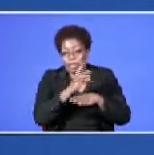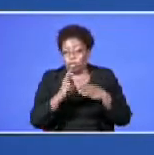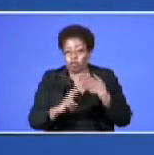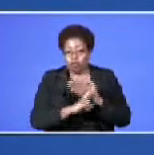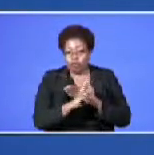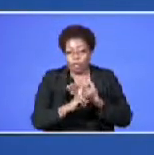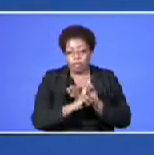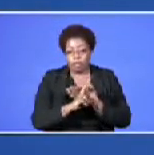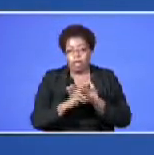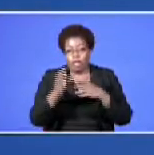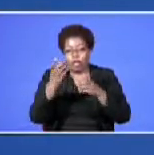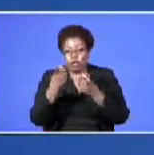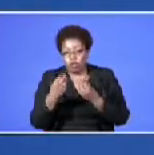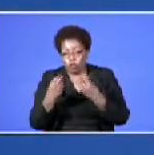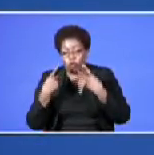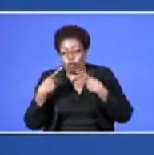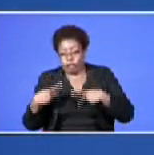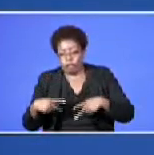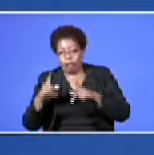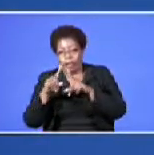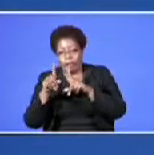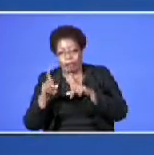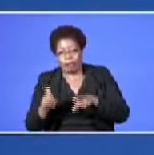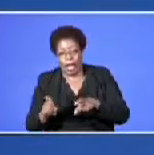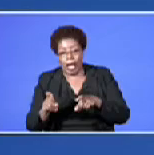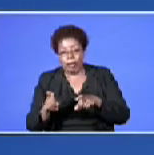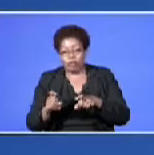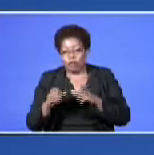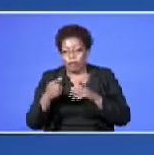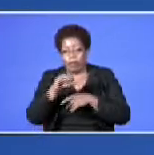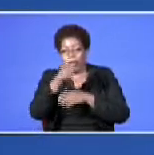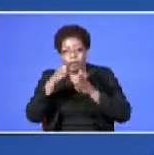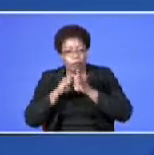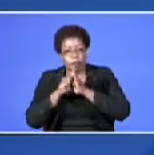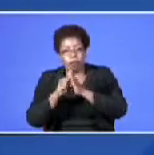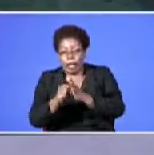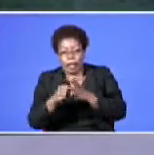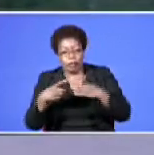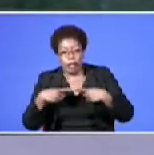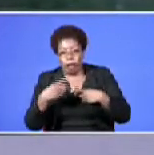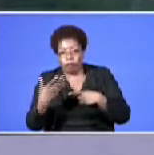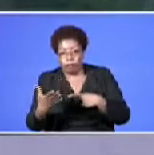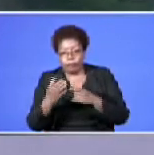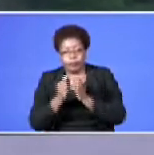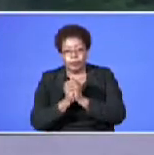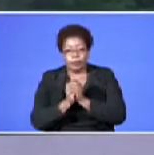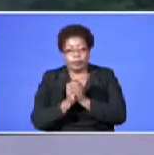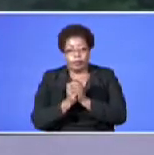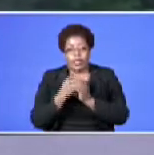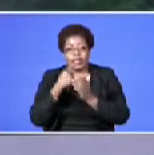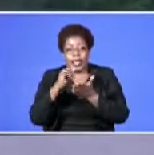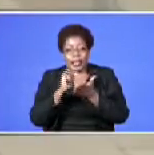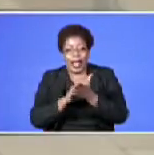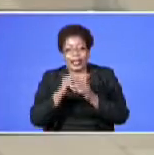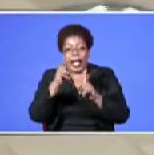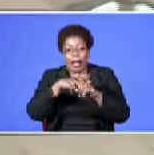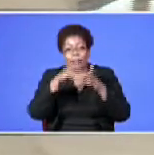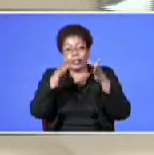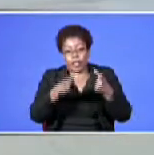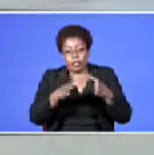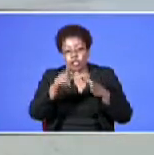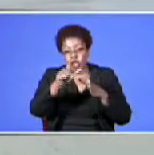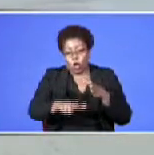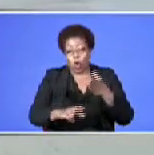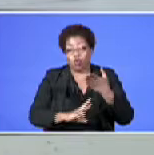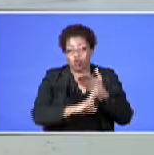a physical exam to see are they exhibiting any symptoms that would be suggestive of COVID-19. Brennan says if the applicant is deemed low risk,